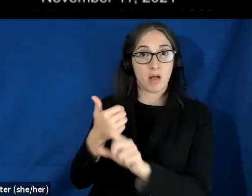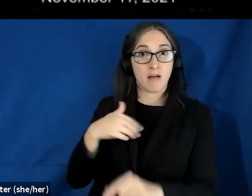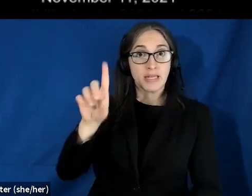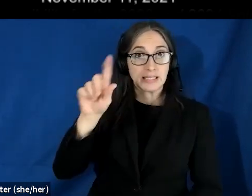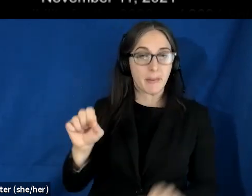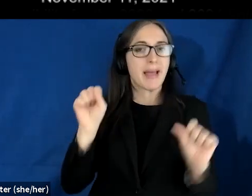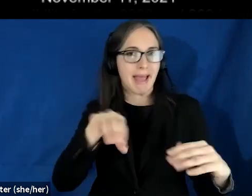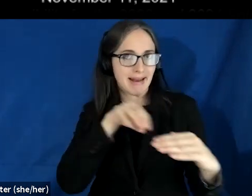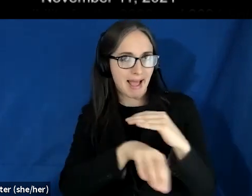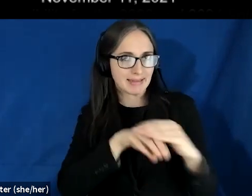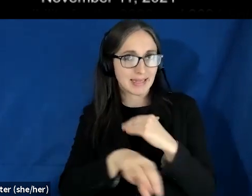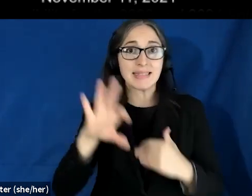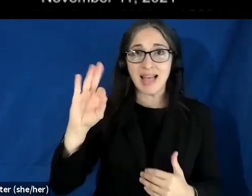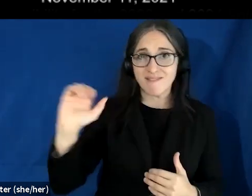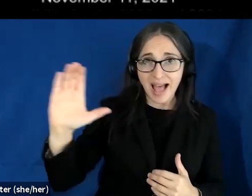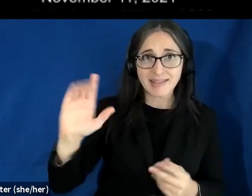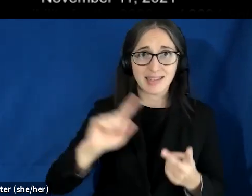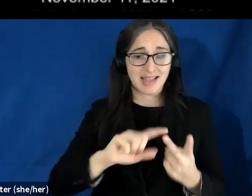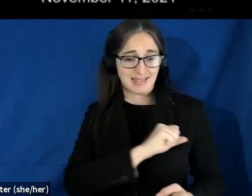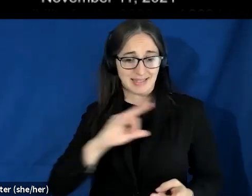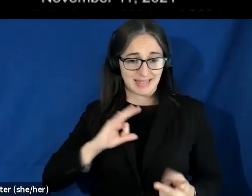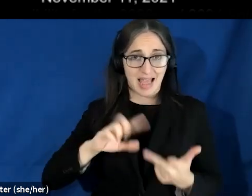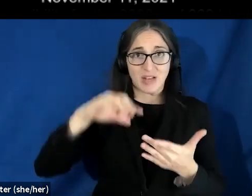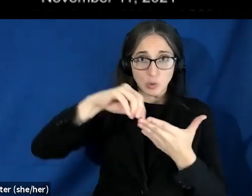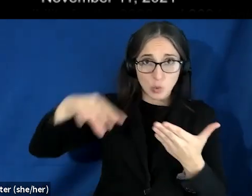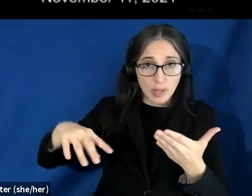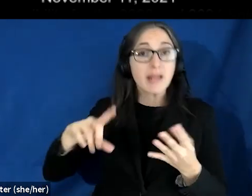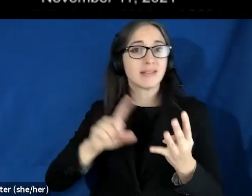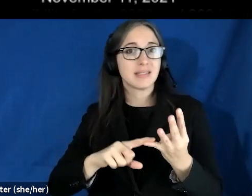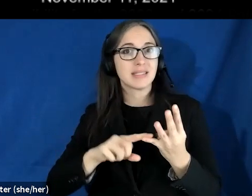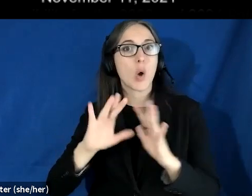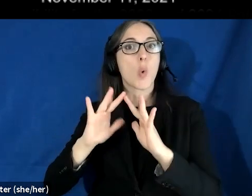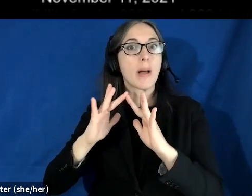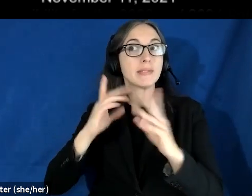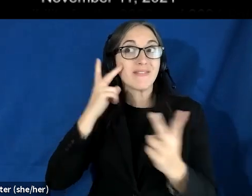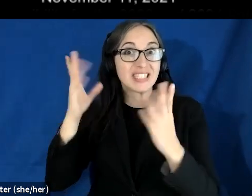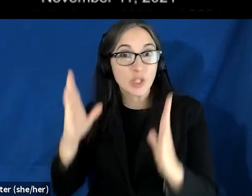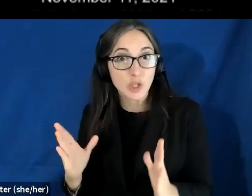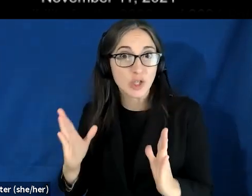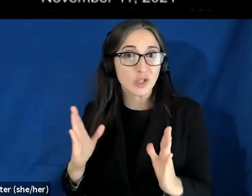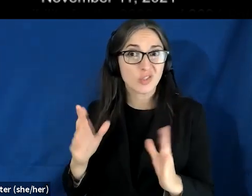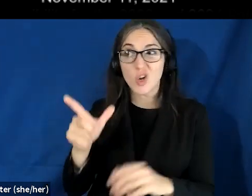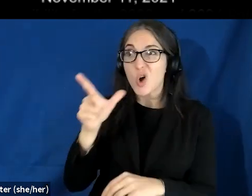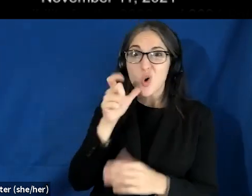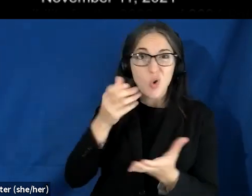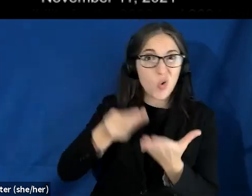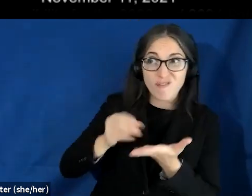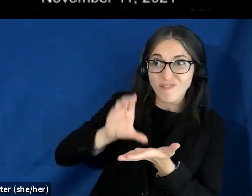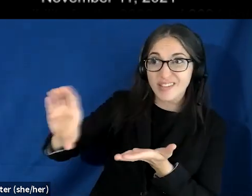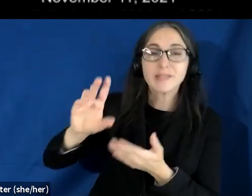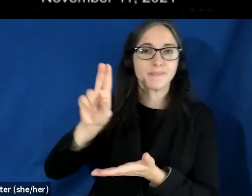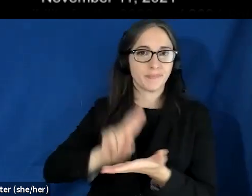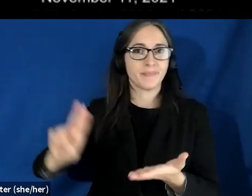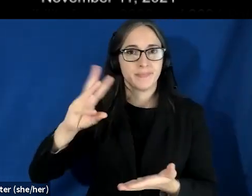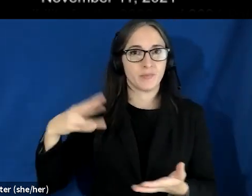faculty, staff, students, and visitors to our websites. That's totally funded by the University of Washington. But starting